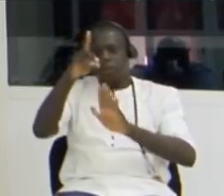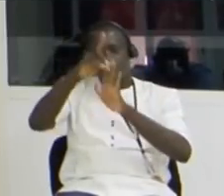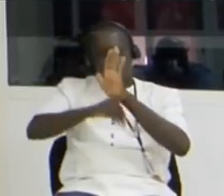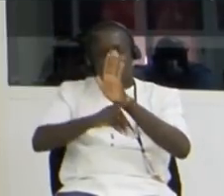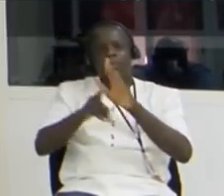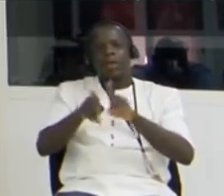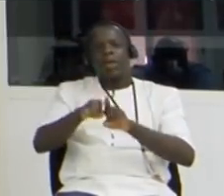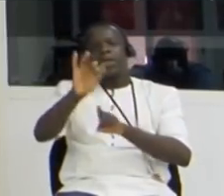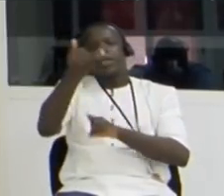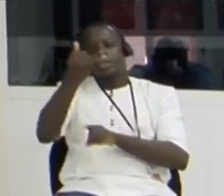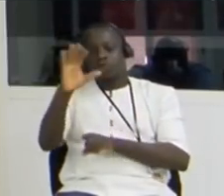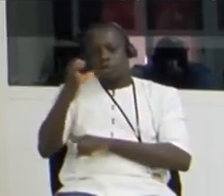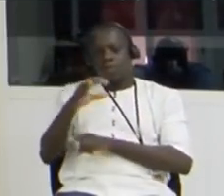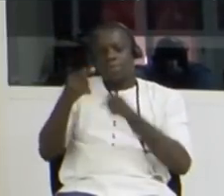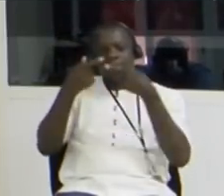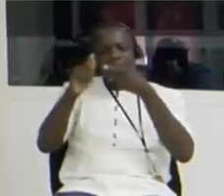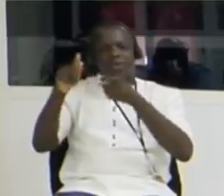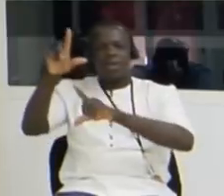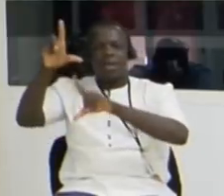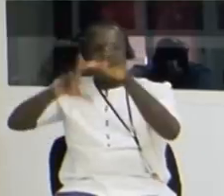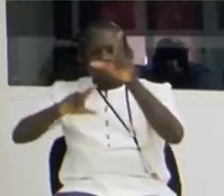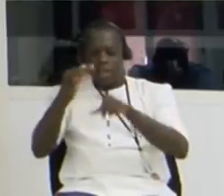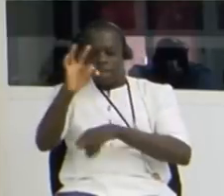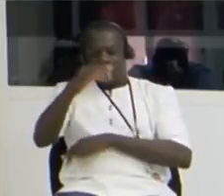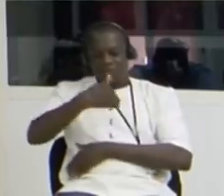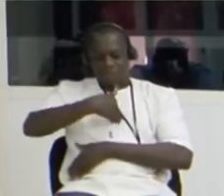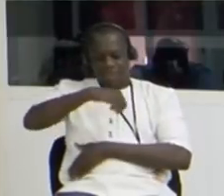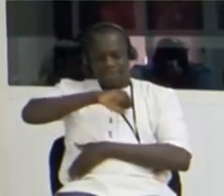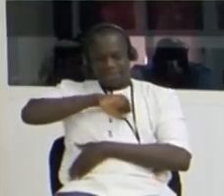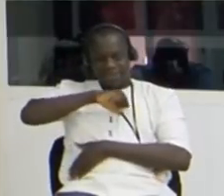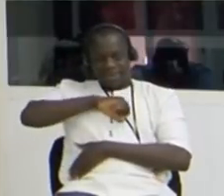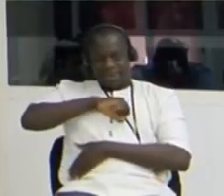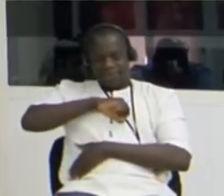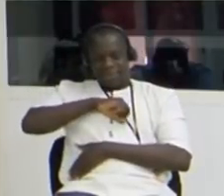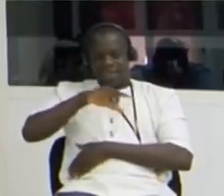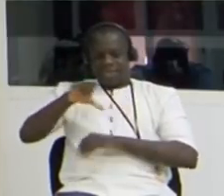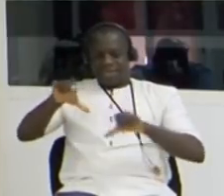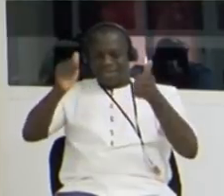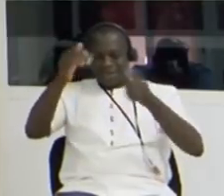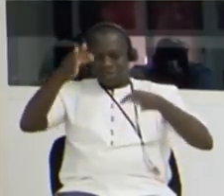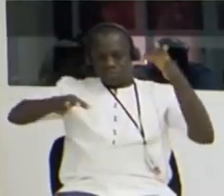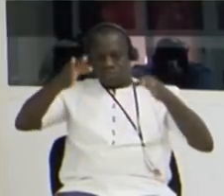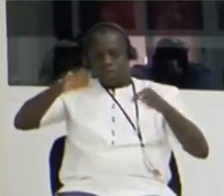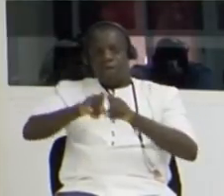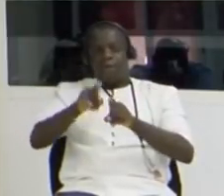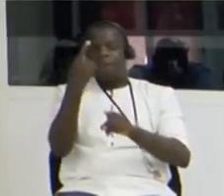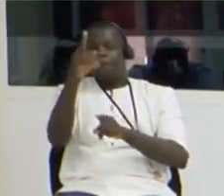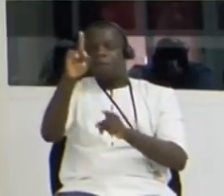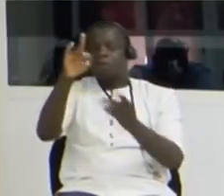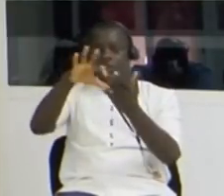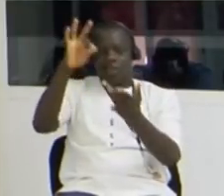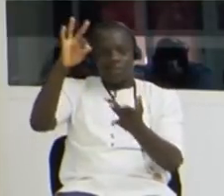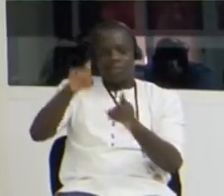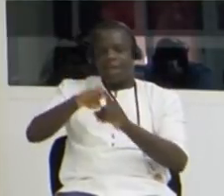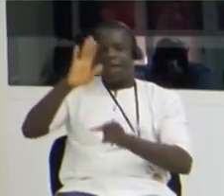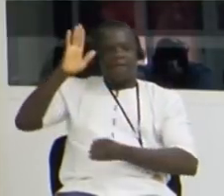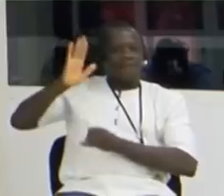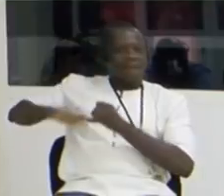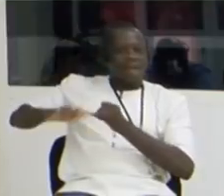at different levels. For example, if I, as a judge at the preliminary, I will not judge at the finals.